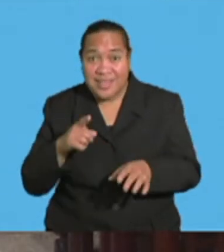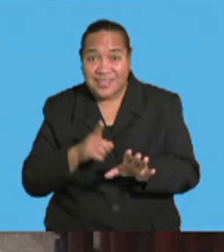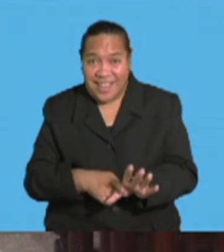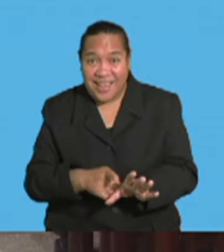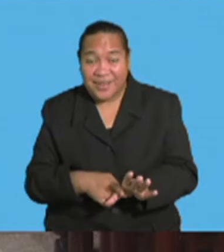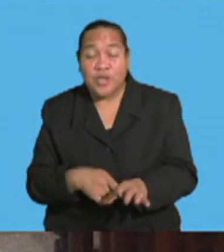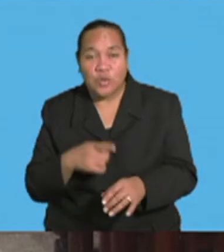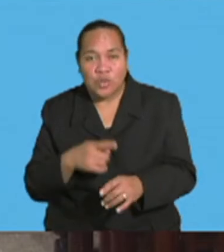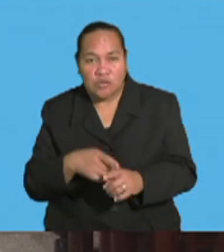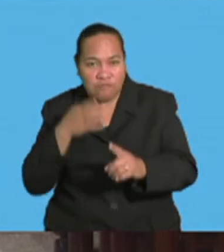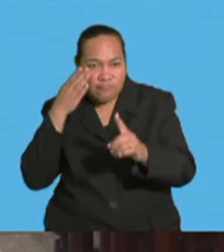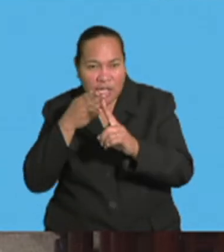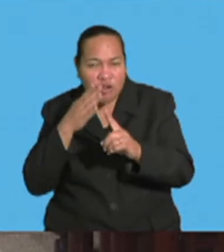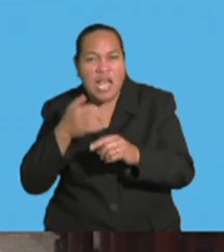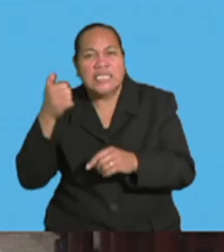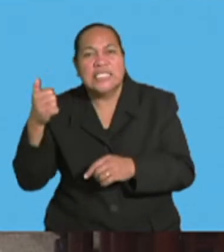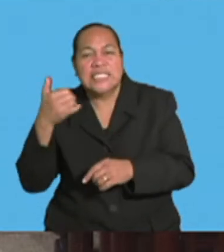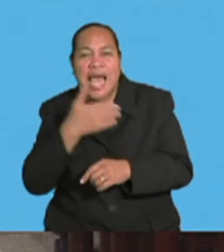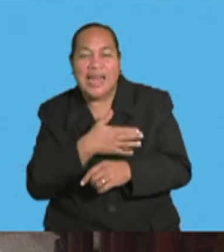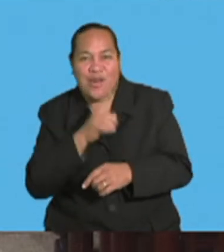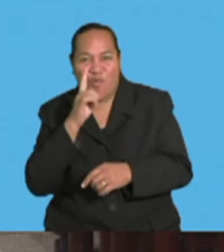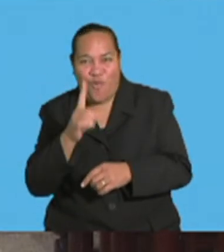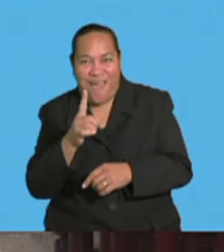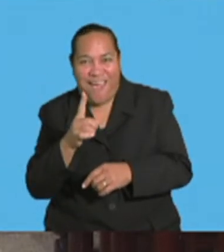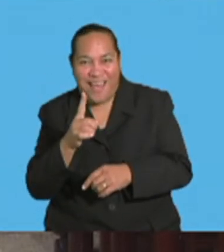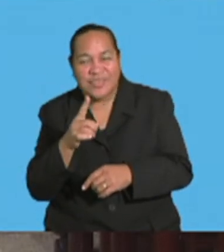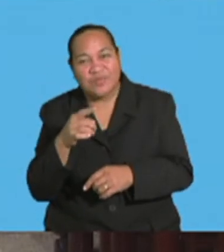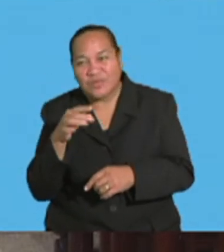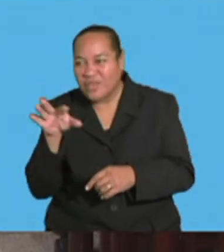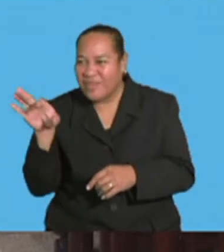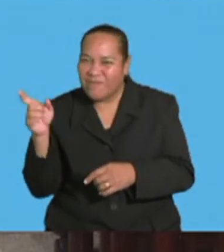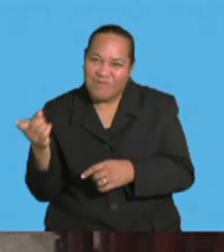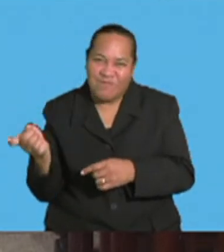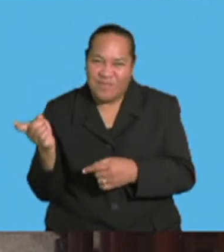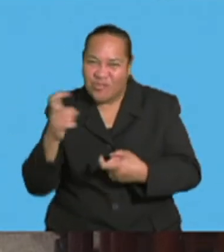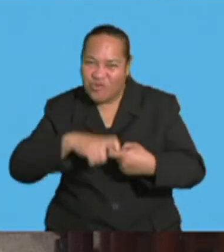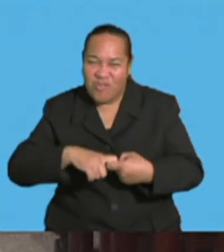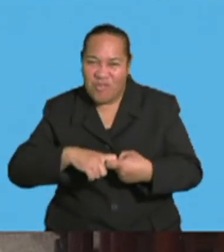Speaker, we are targeting 601. And we have already,